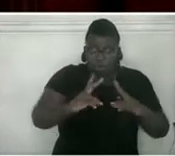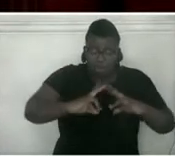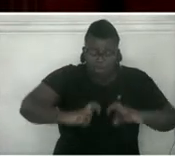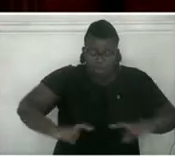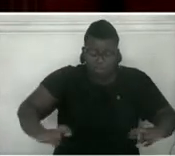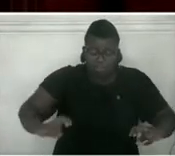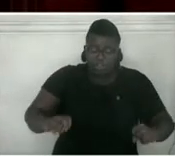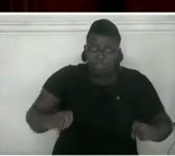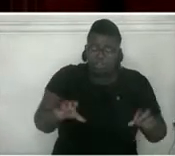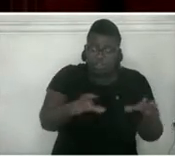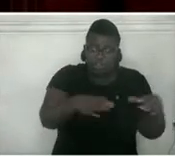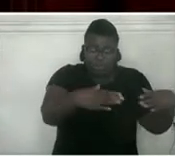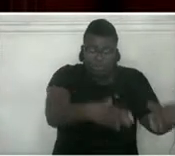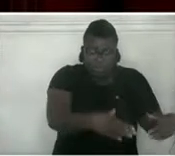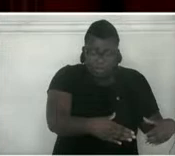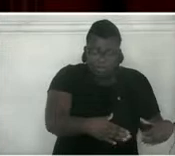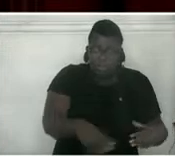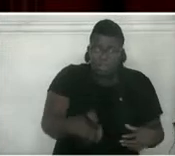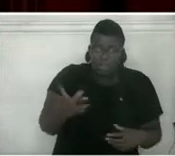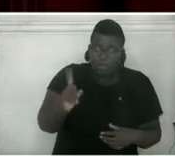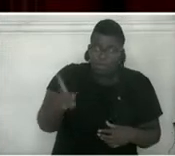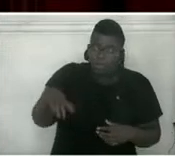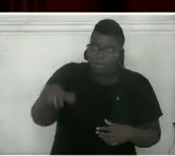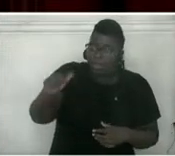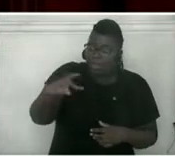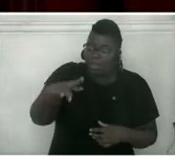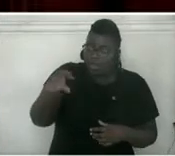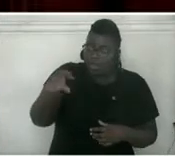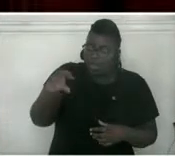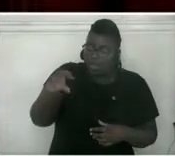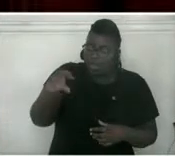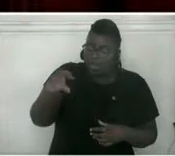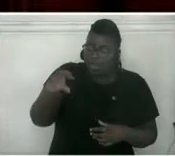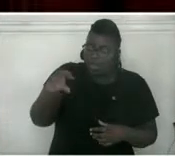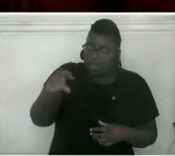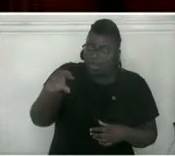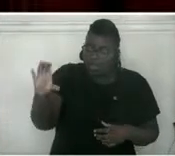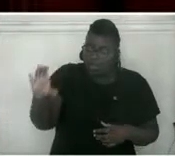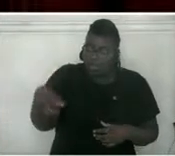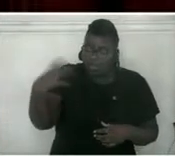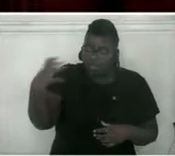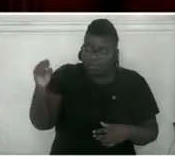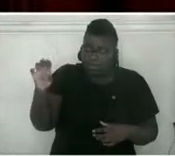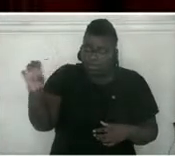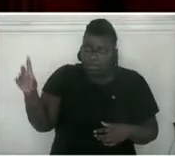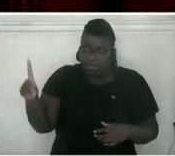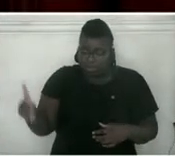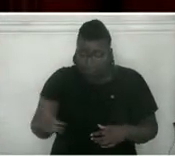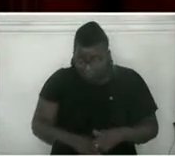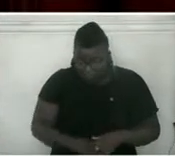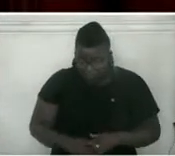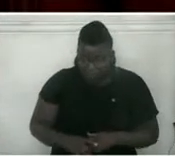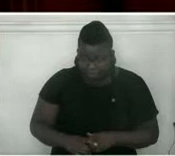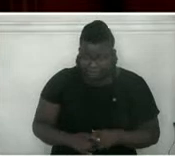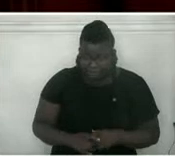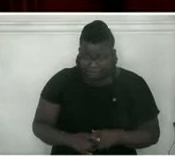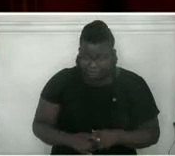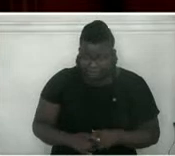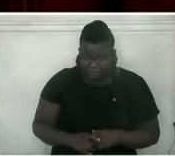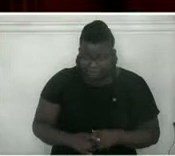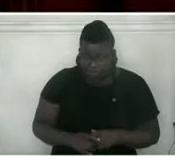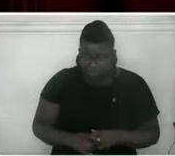the production of agronomic seeds and seedling. We are also pursuing